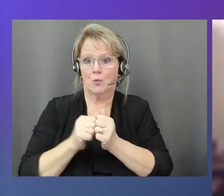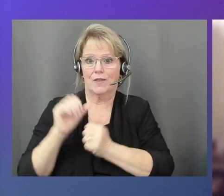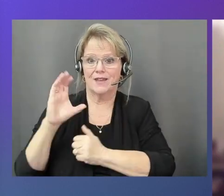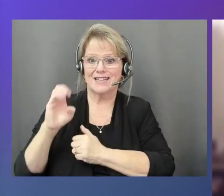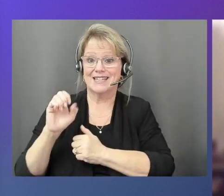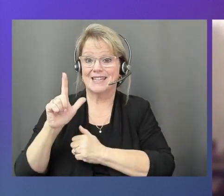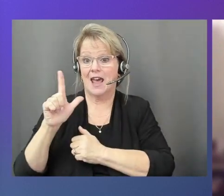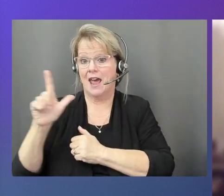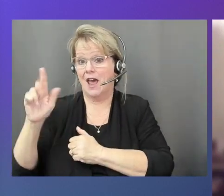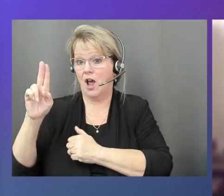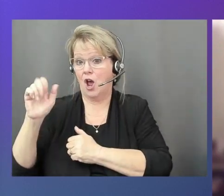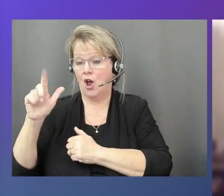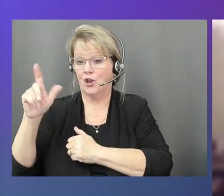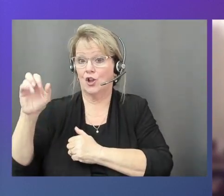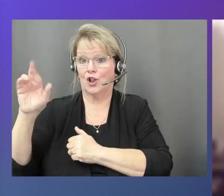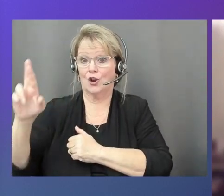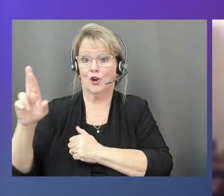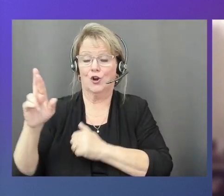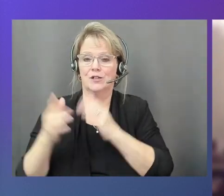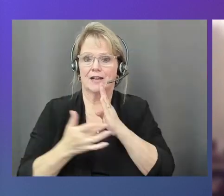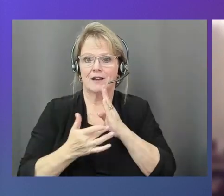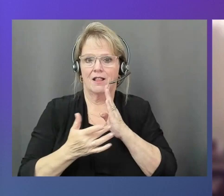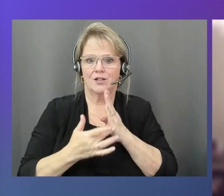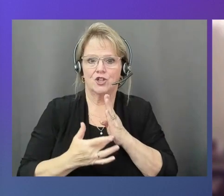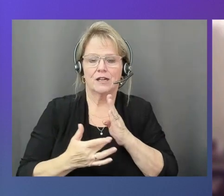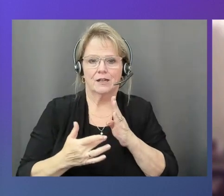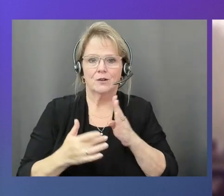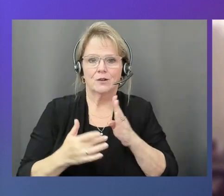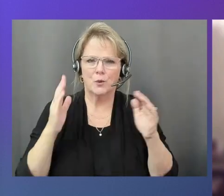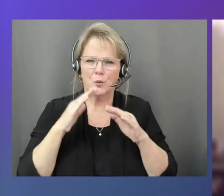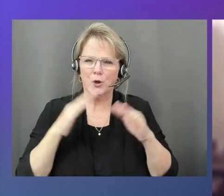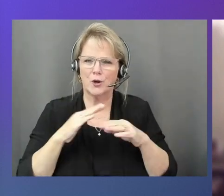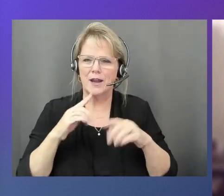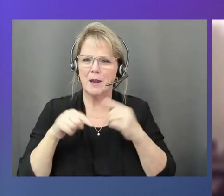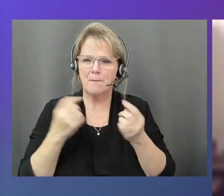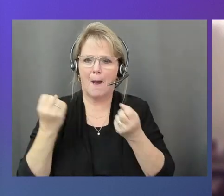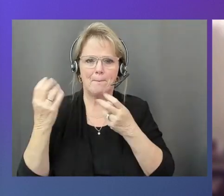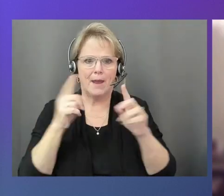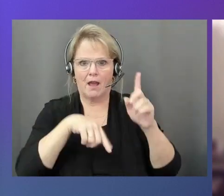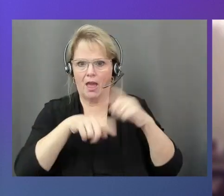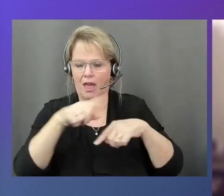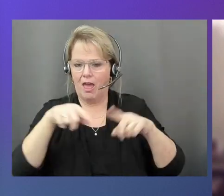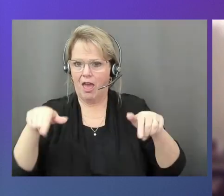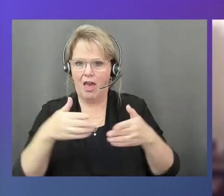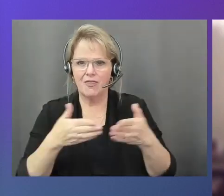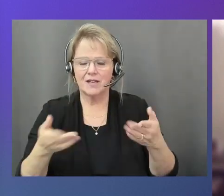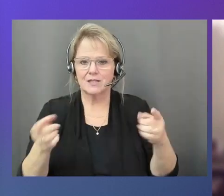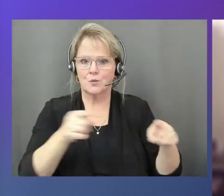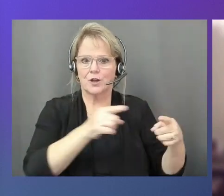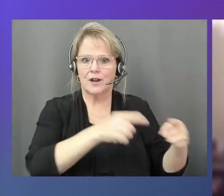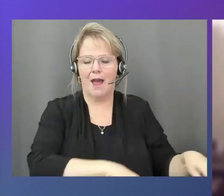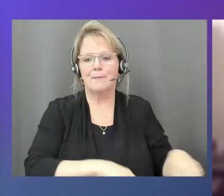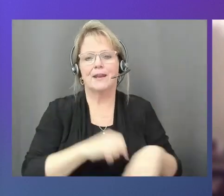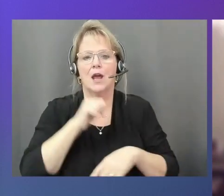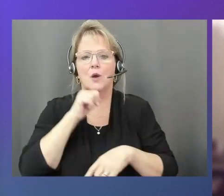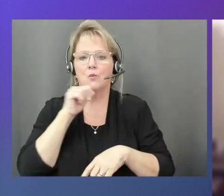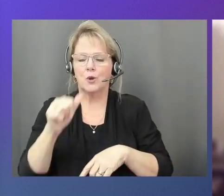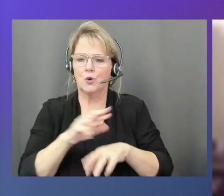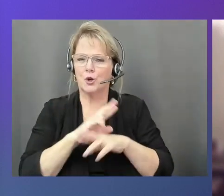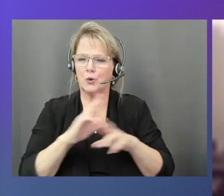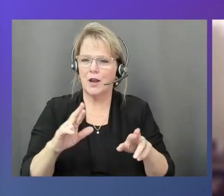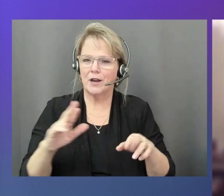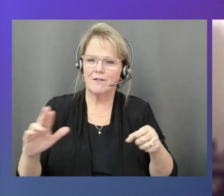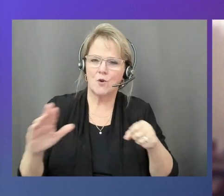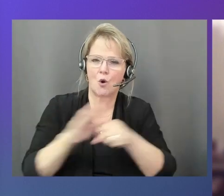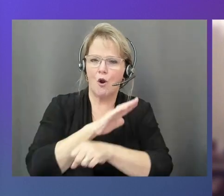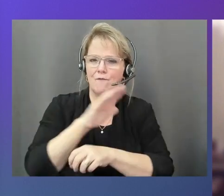network core, radios, and handling spectrum grants. On top of this, we weren't prepared to make a full investment in a costly